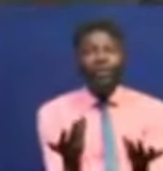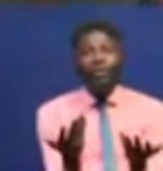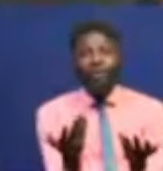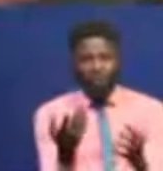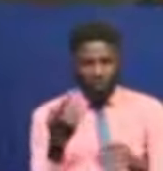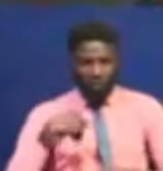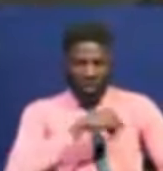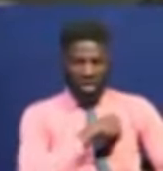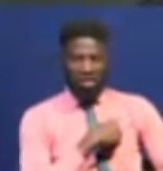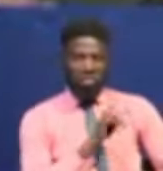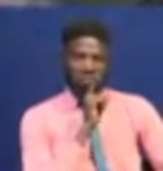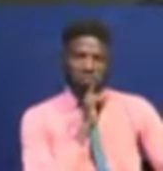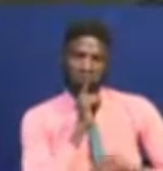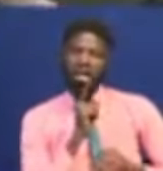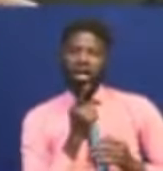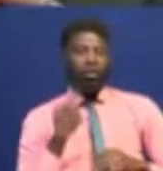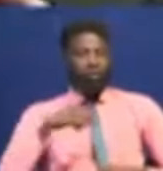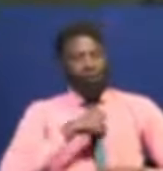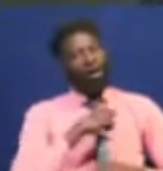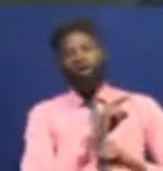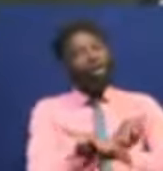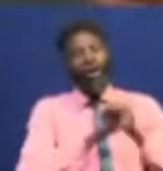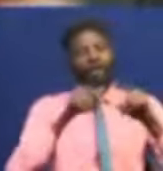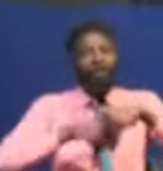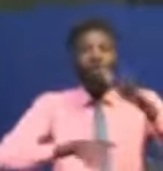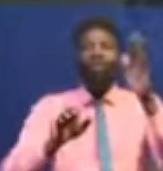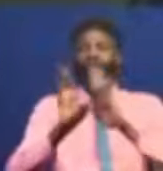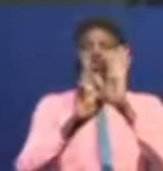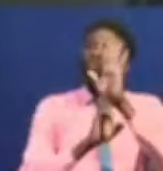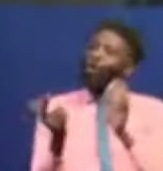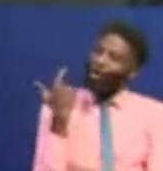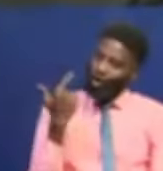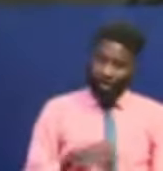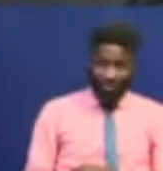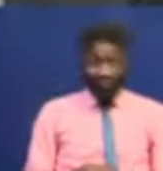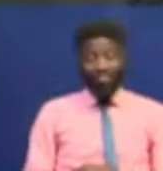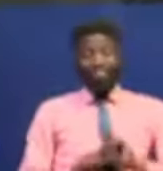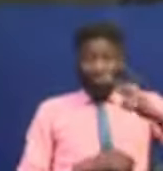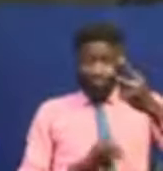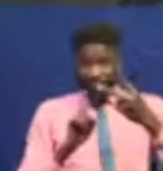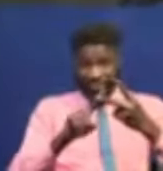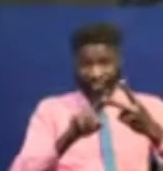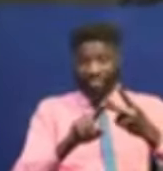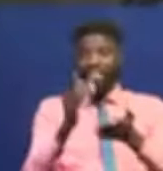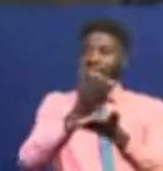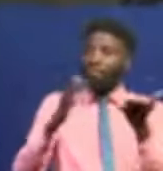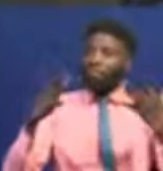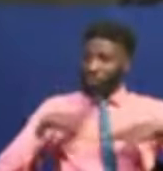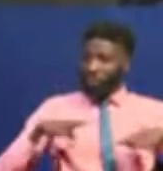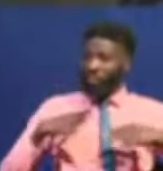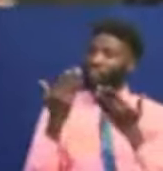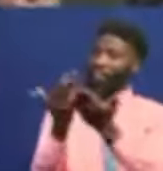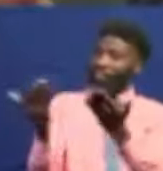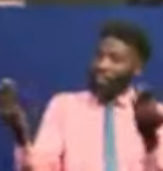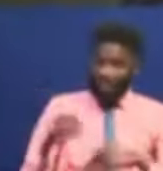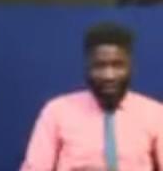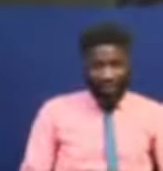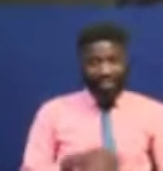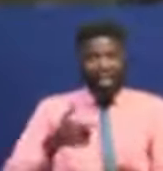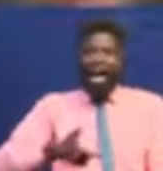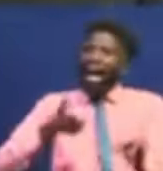here, we are saying we are not following the rule of law. In the second instance, Mr. President, you have people who were